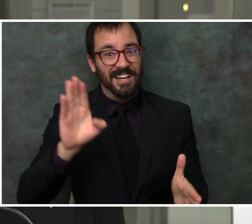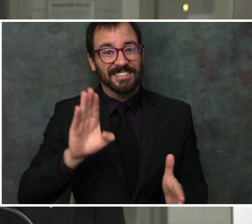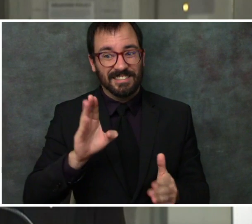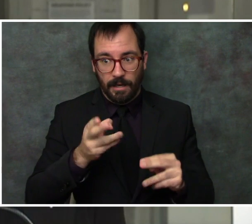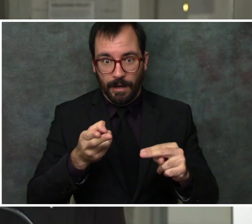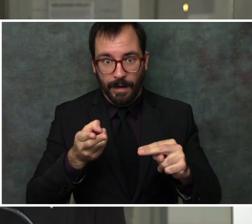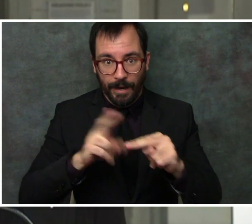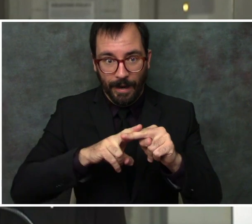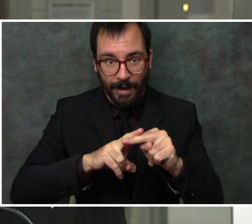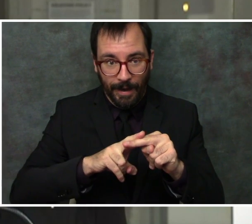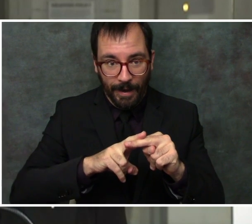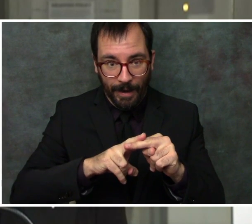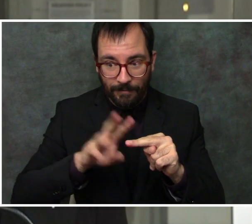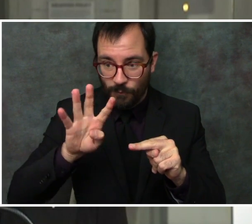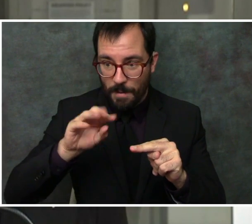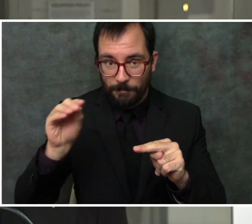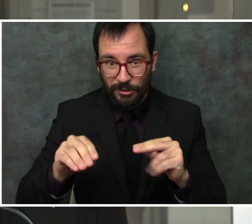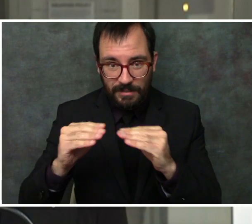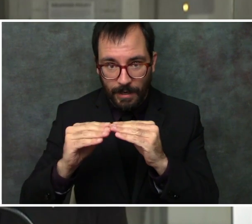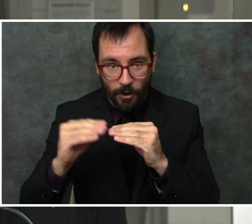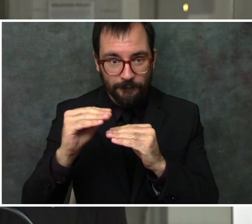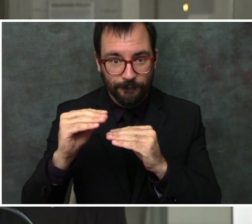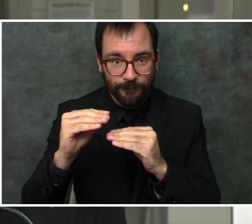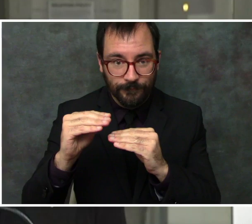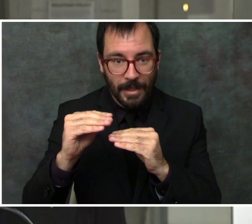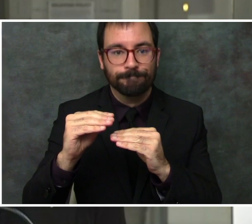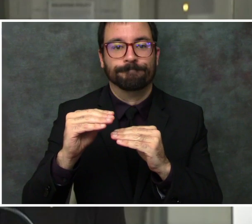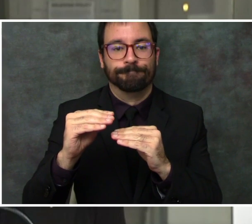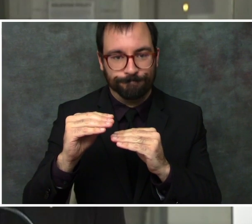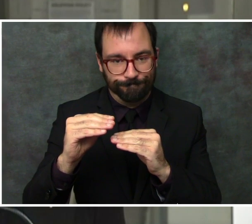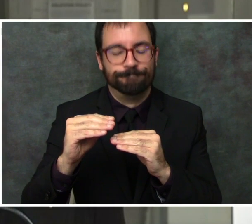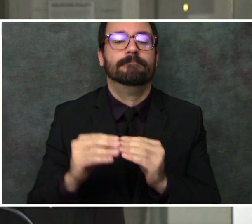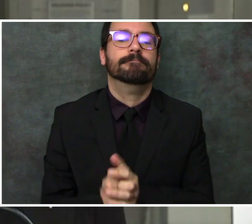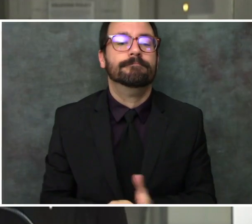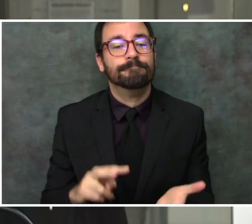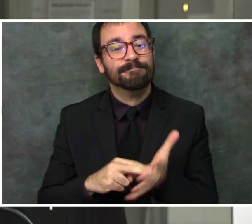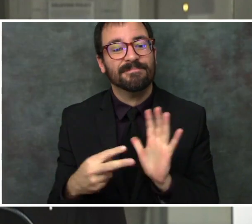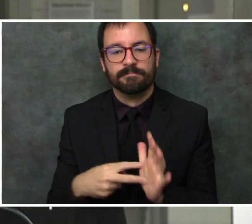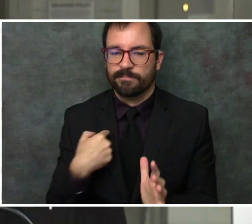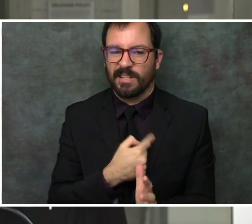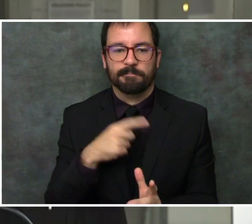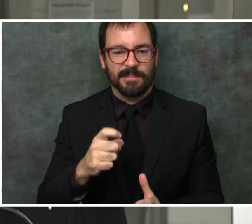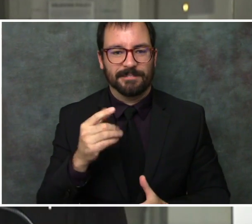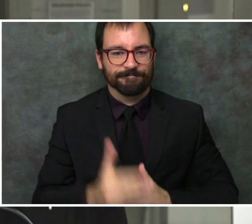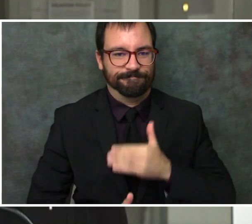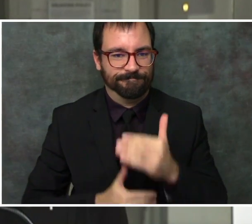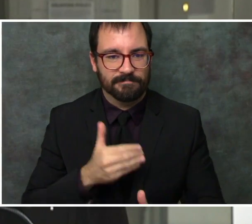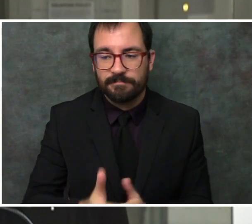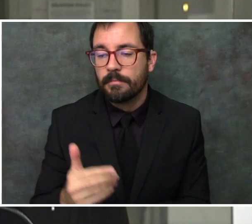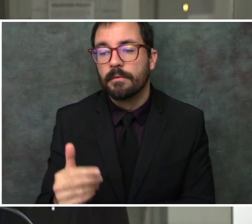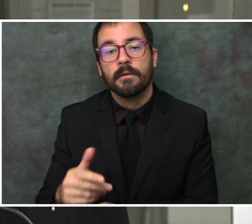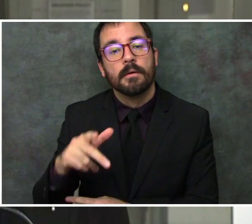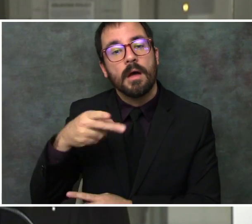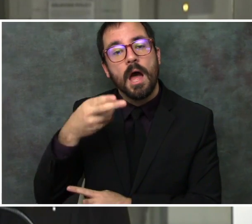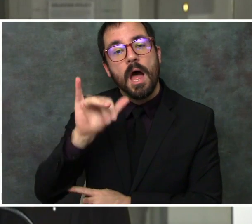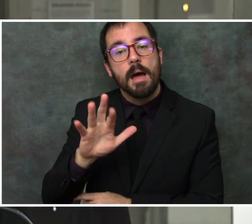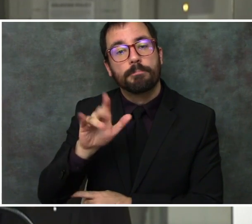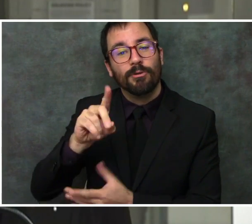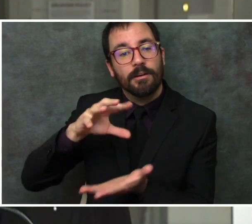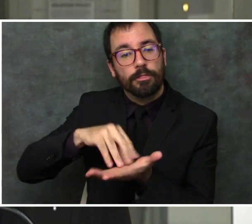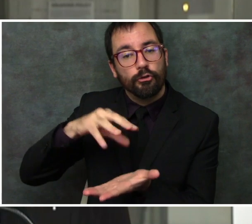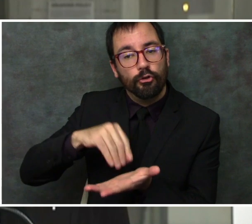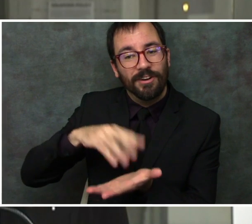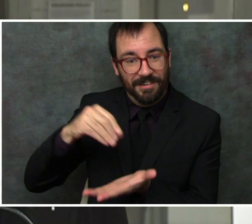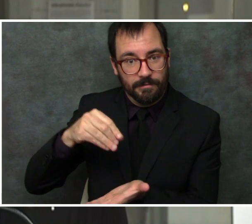in our phased-in hybrid learning plan for the Boston Public Schools. This is somewhat conservative